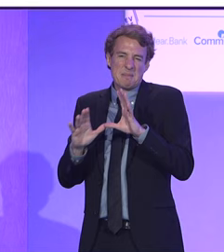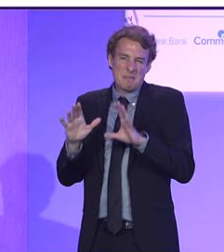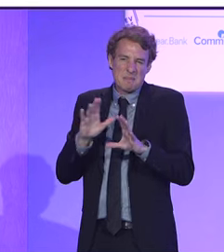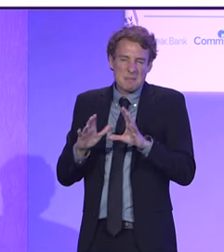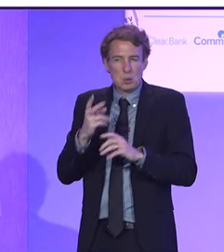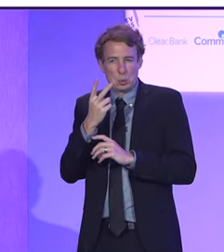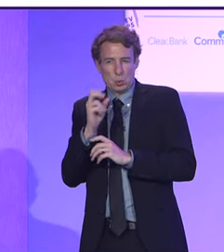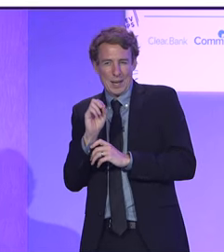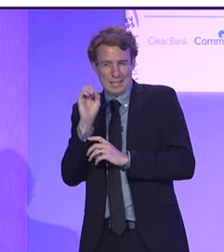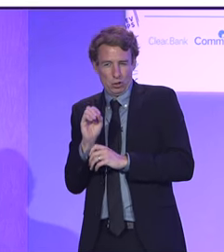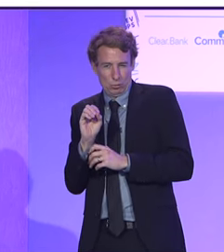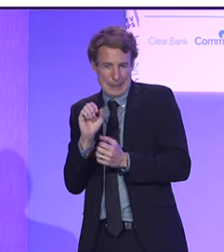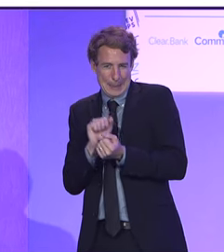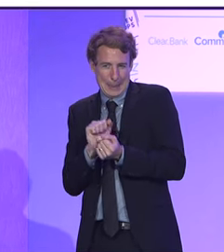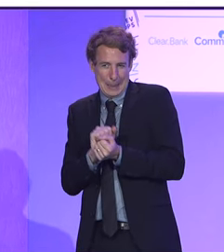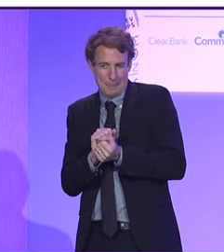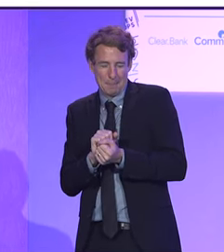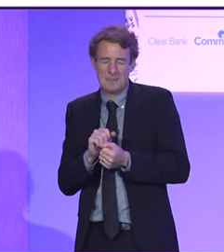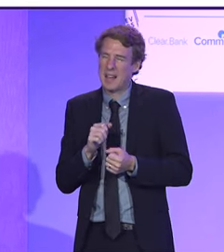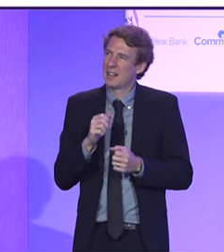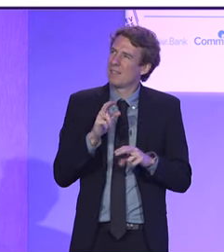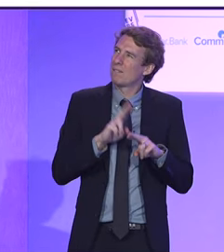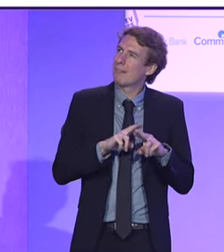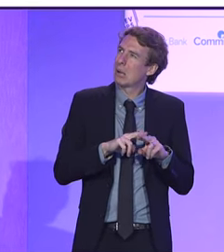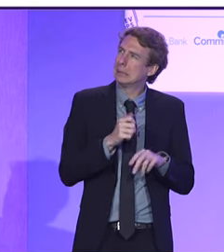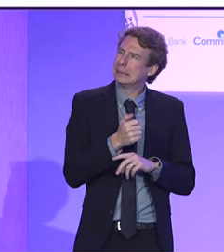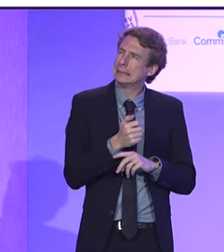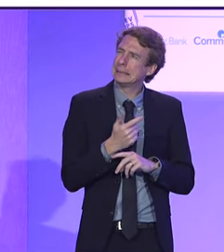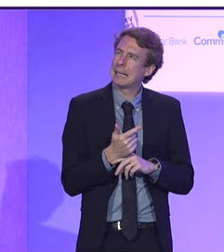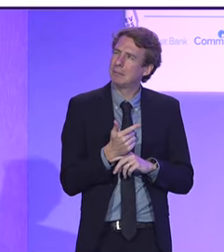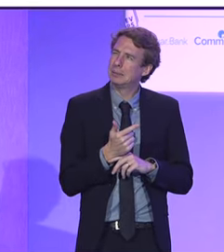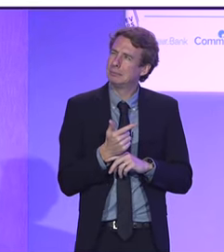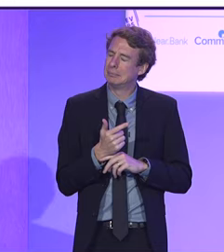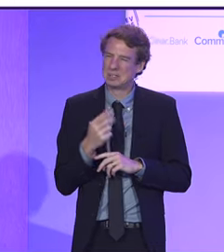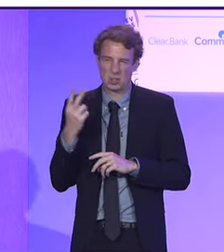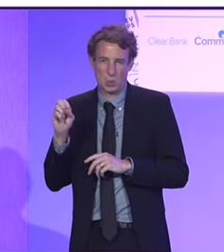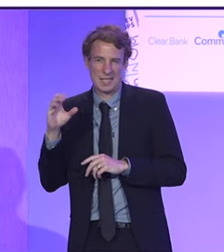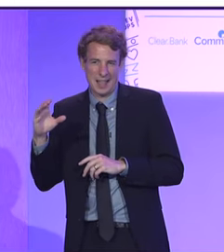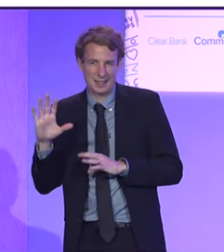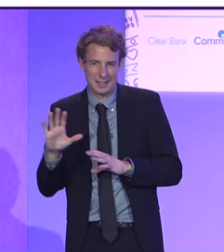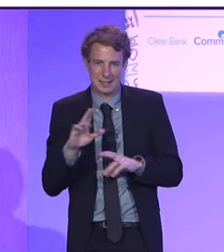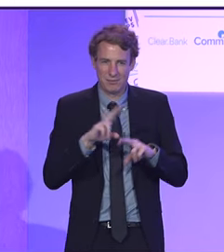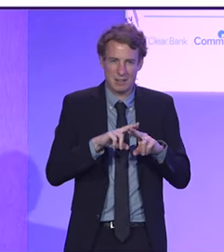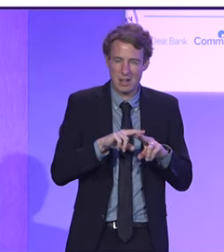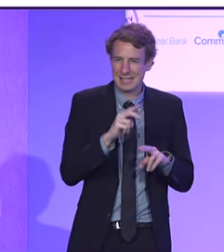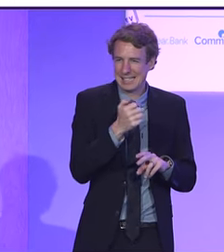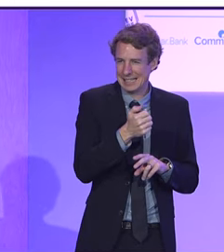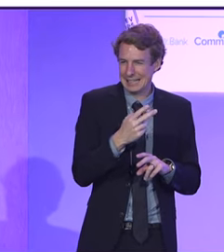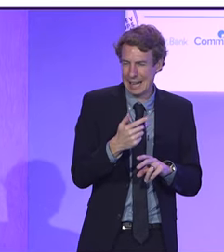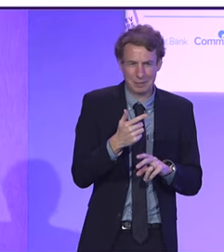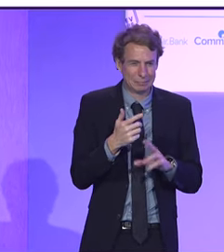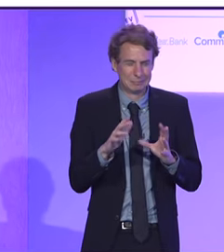believe is like 67 something Fahrenheit. I'm not sure which one you use, but I hope you have it covered. It's